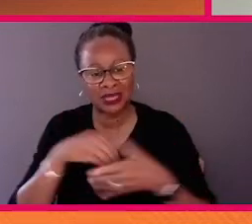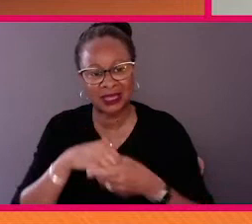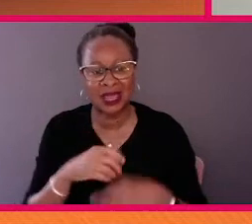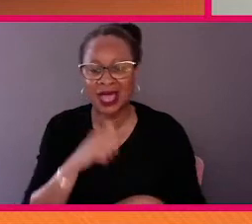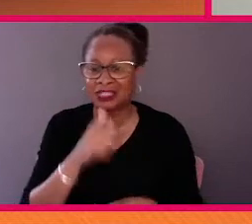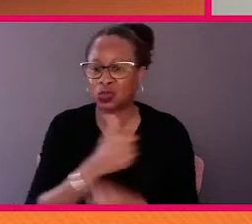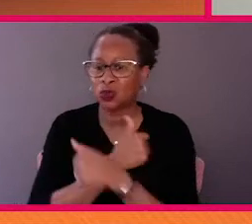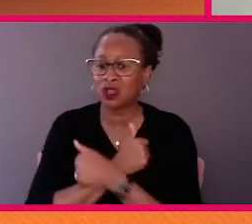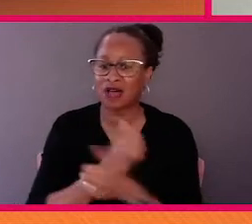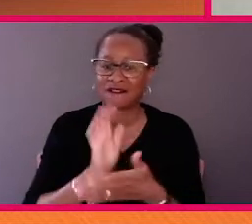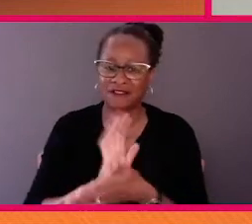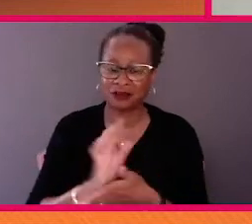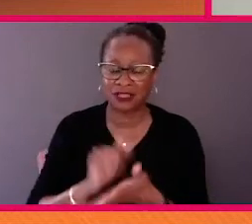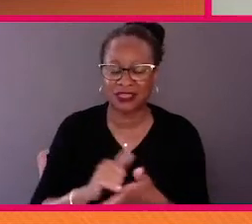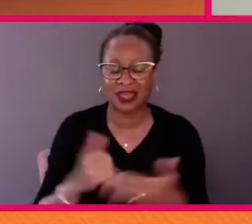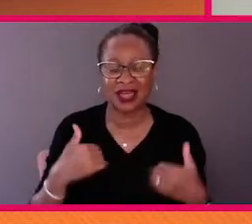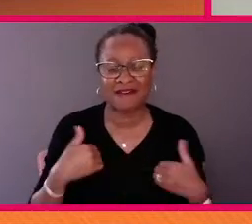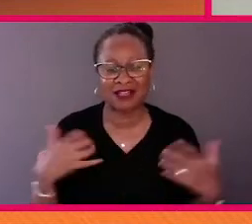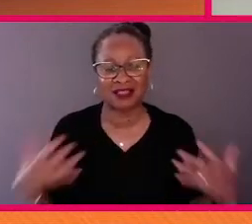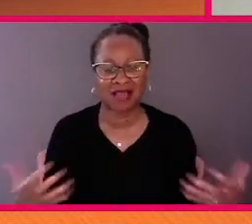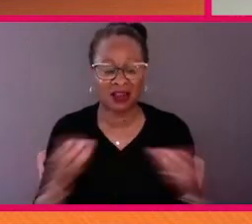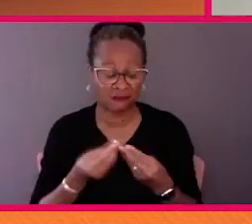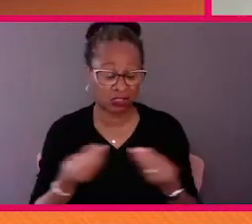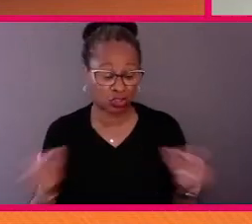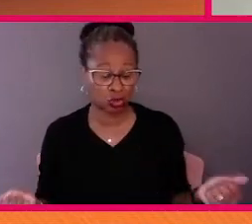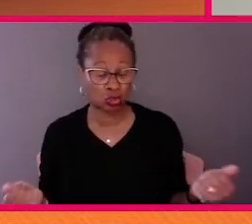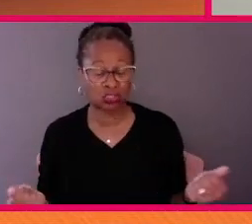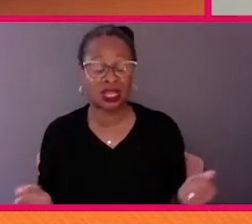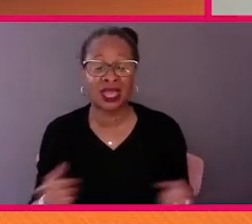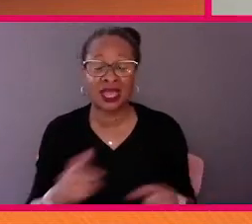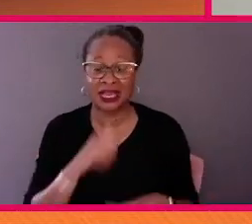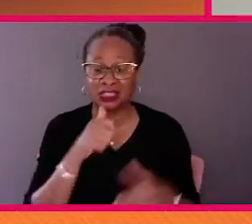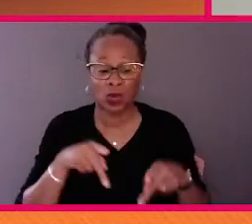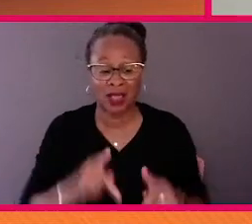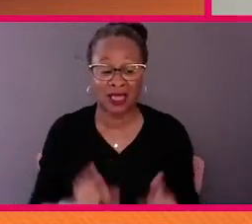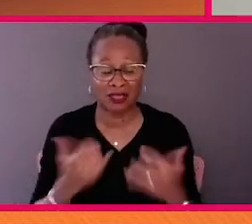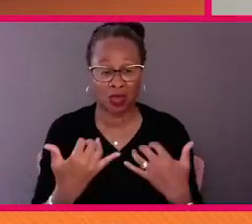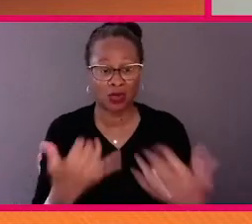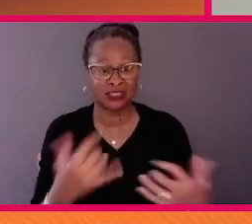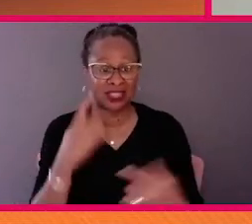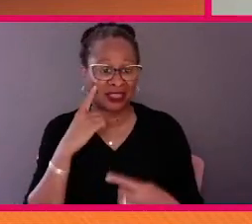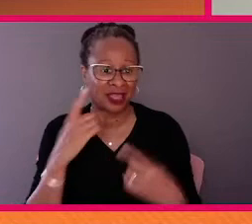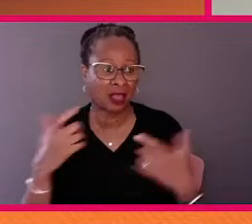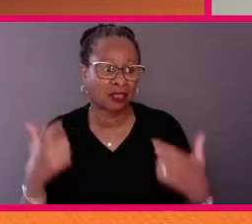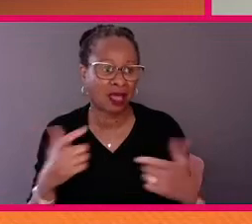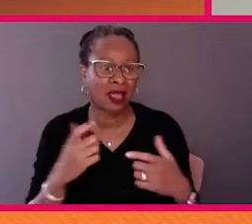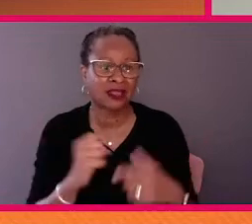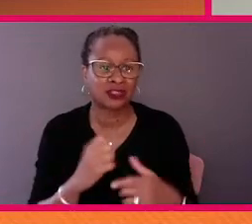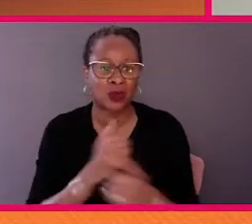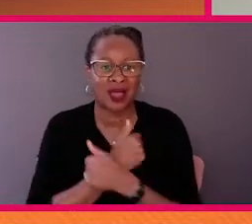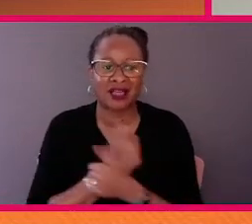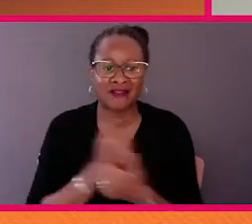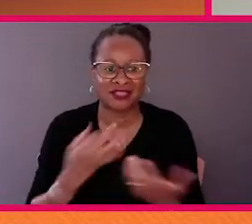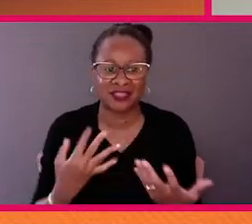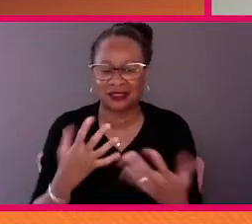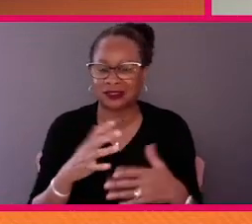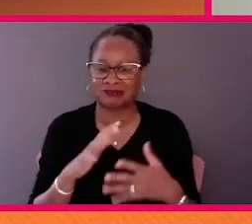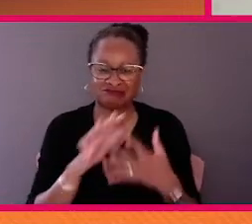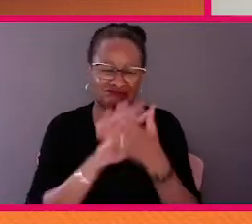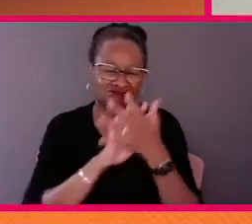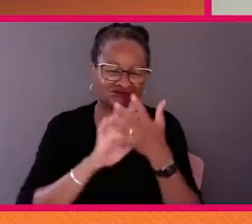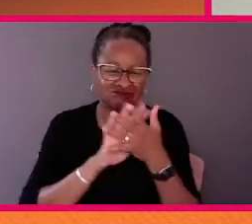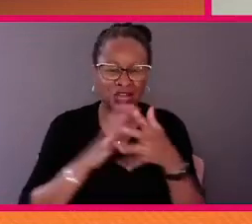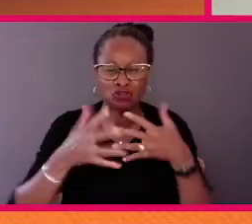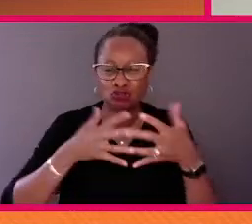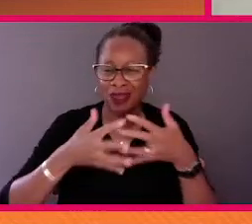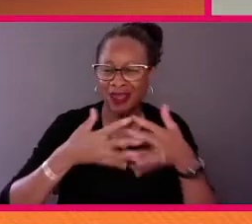like, have a lot of resolution and don't let the audience think a lot. And so I really loved this like mucky gray space that she was existing in,